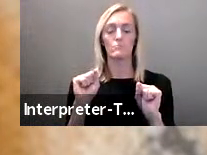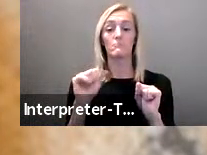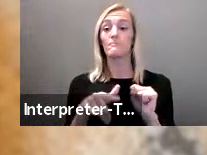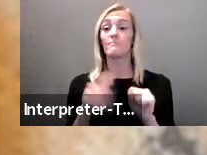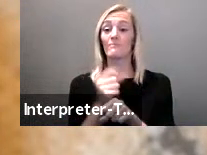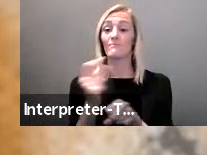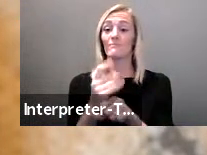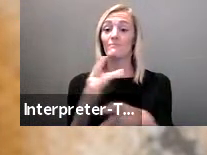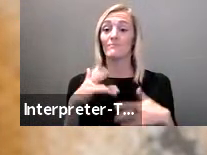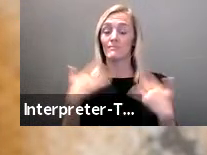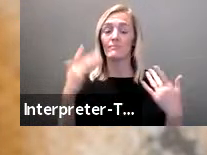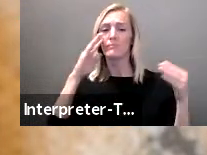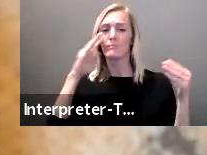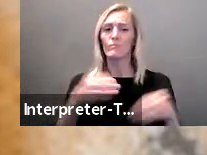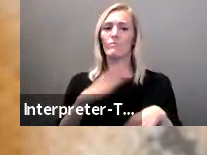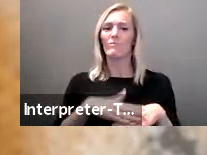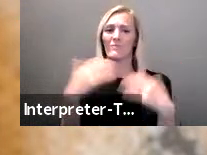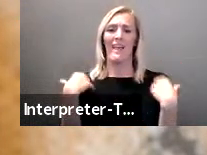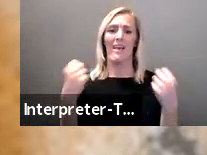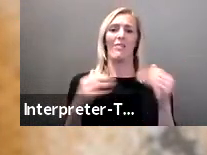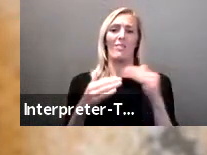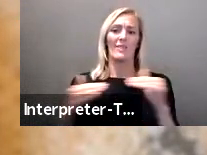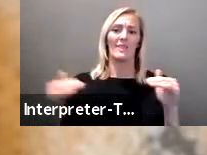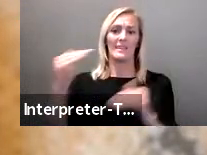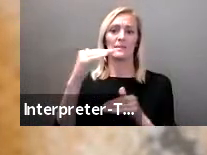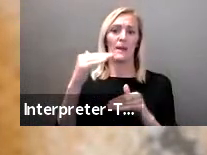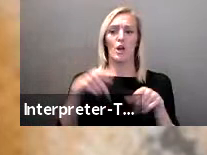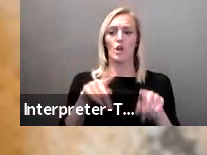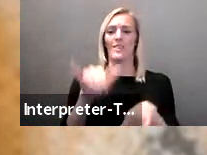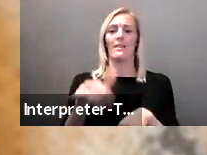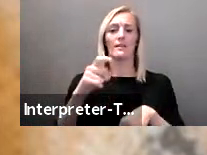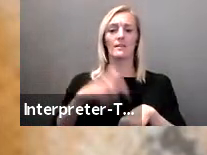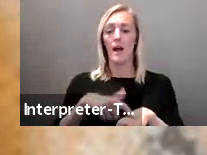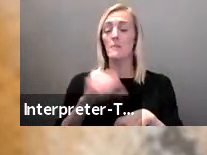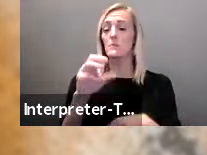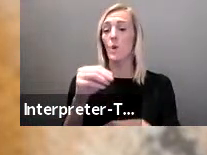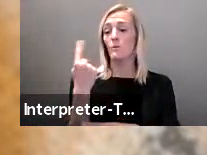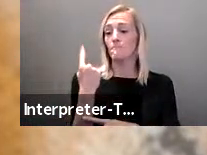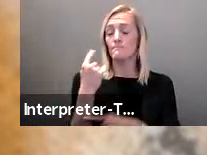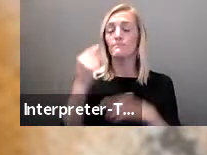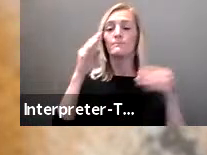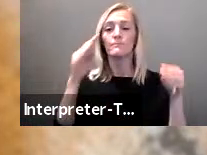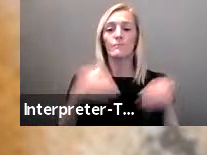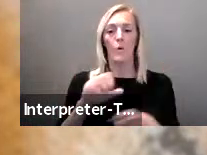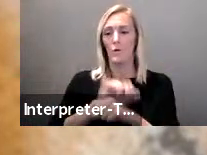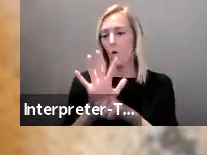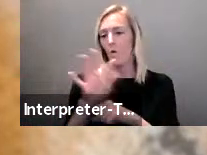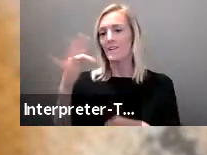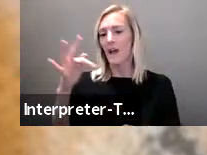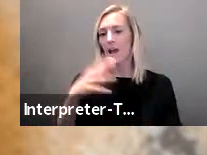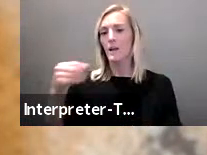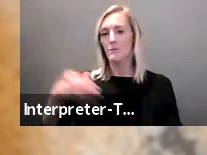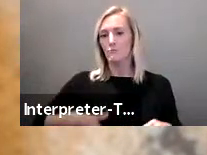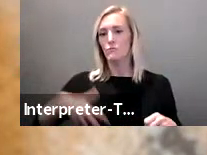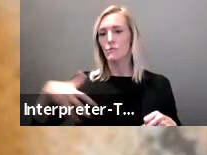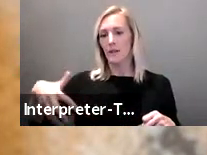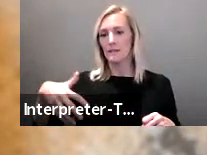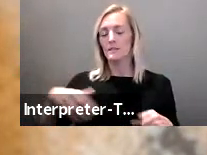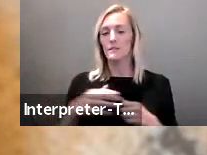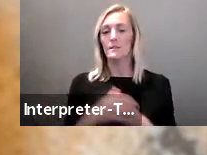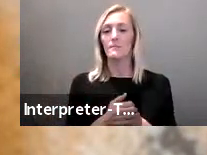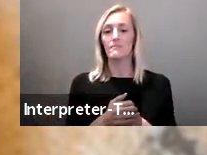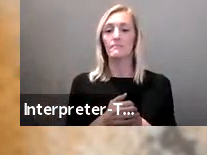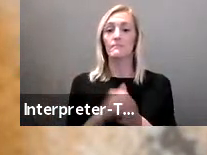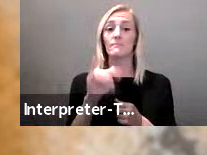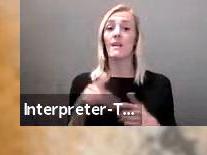those health disparities that are very present at that time. So this past year, it focused on COVID-19 and pregnancy. And throughout that event,